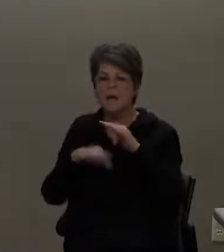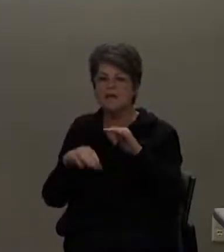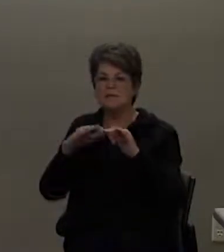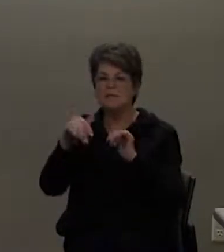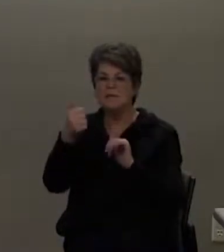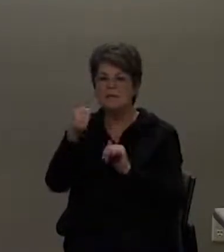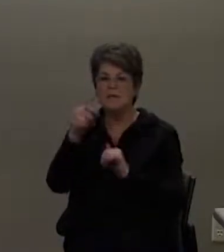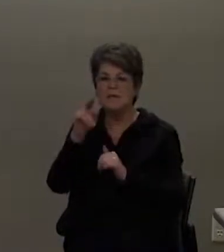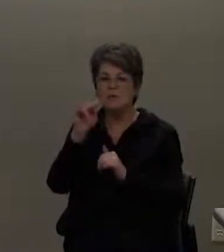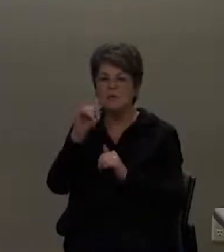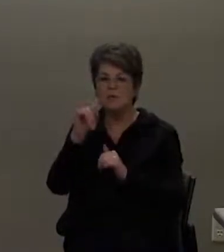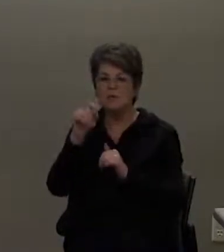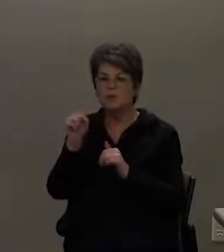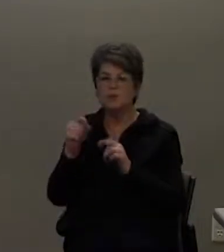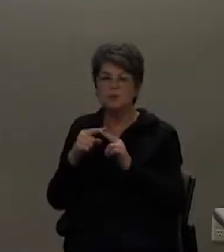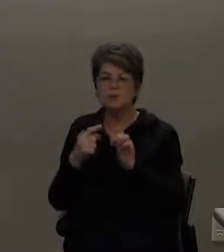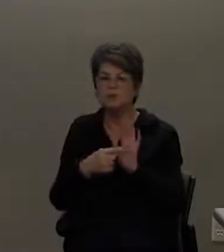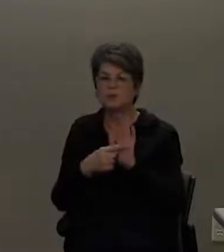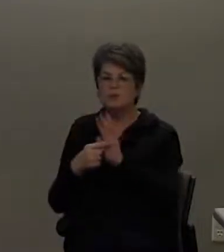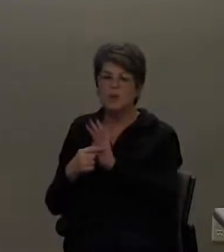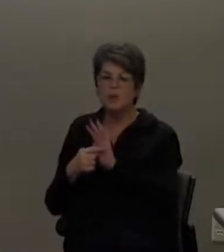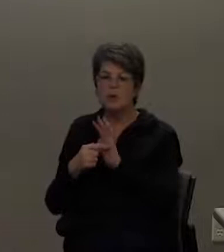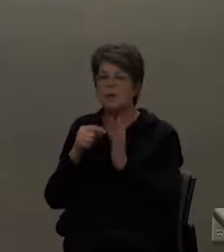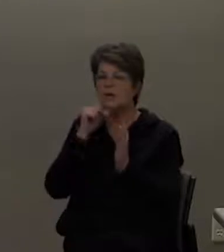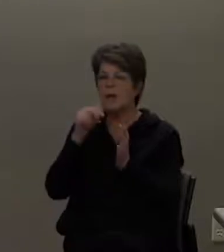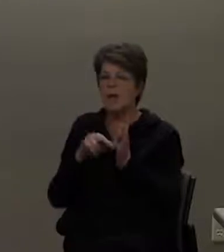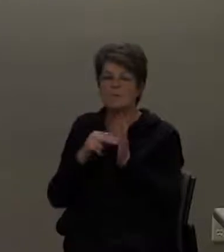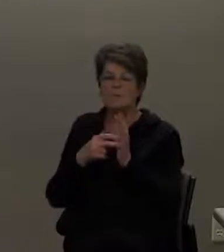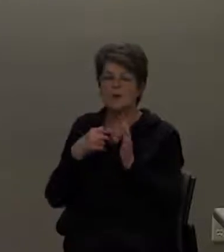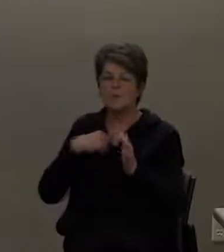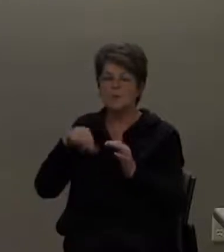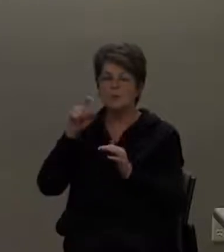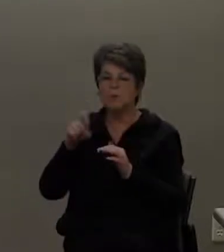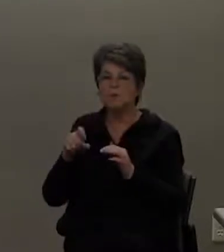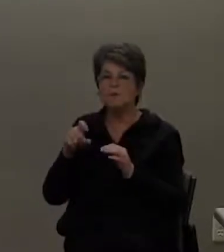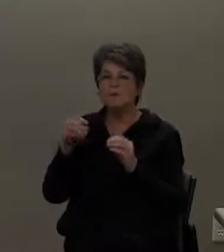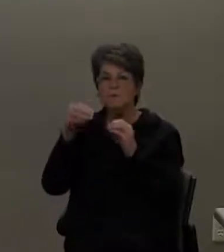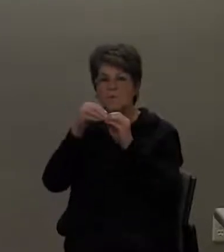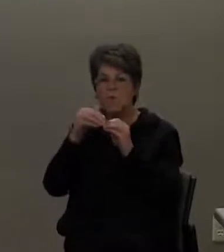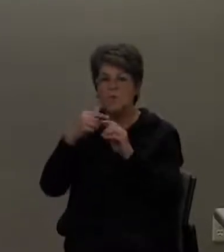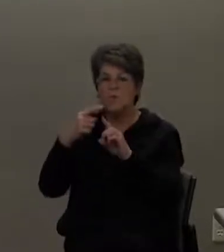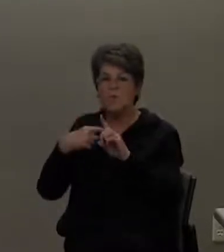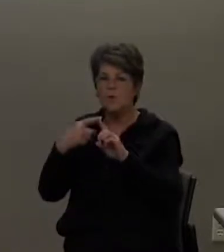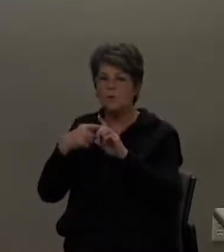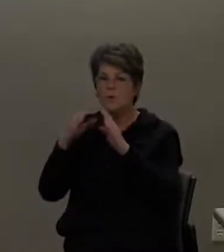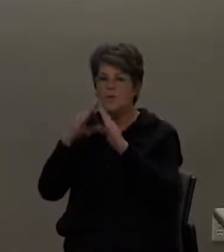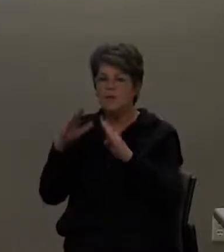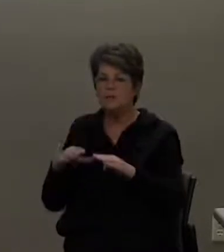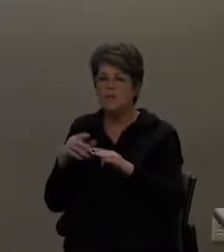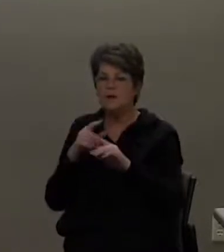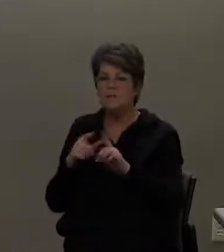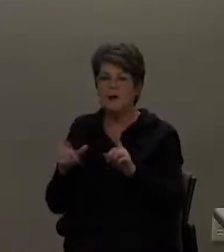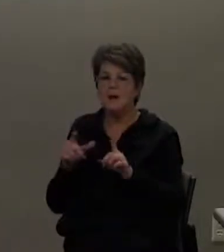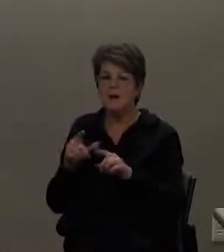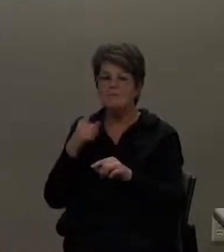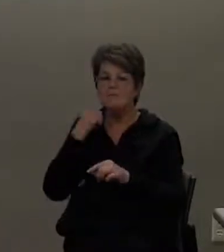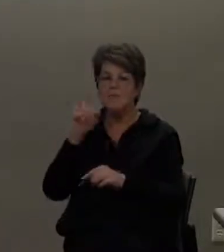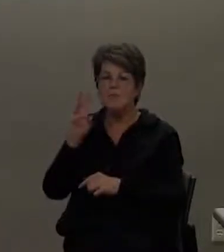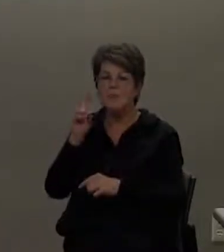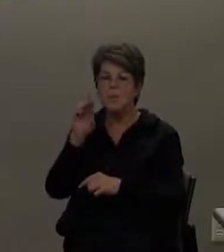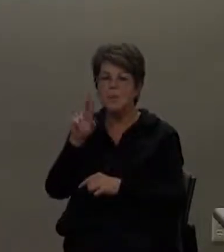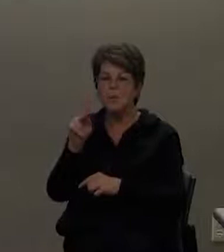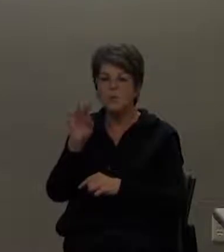So this is not a call to say we need more rental housing. My point is that there's an entire market out there, particularly of workforce, particularly the